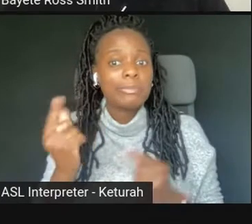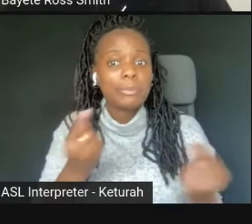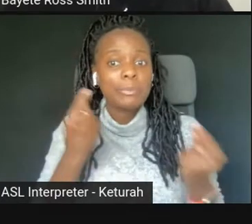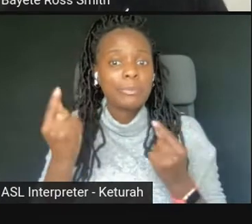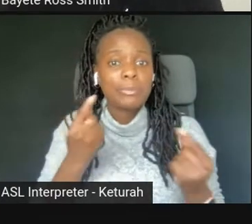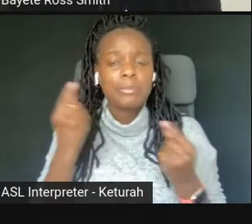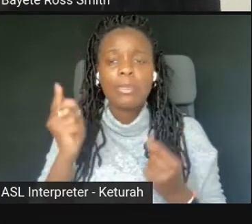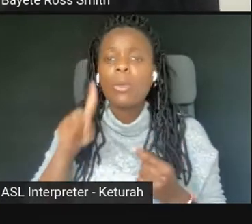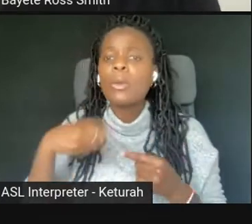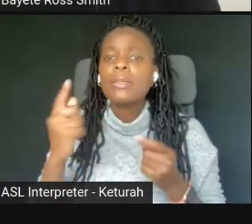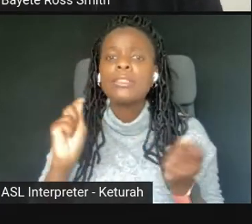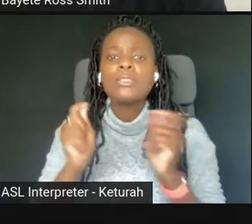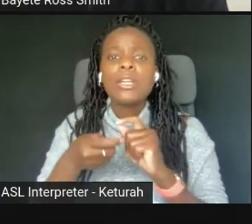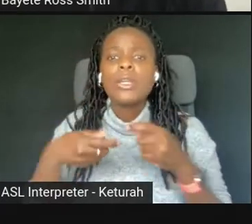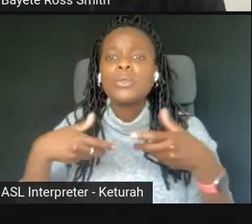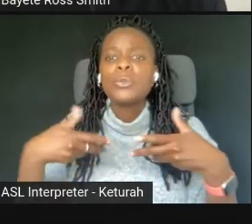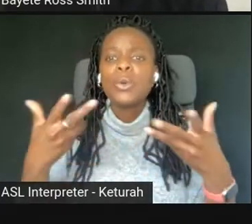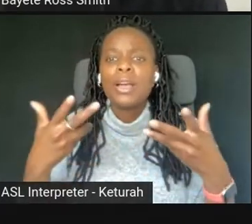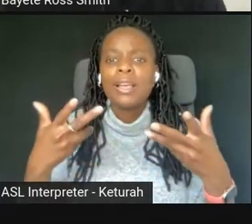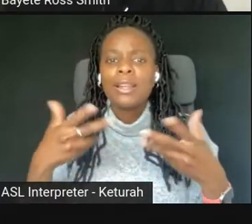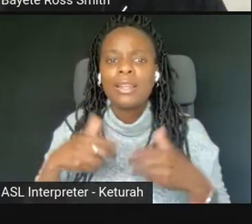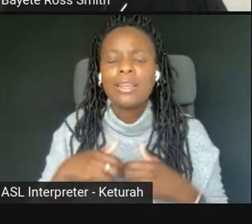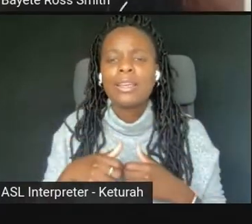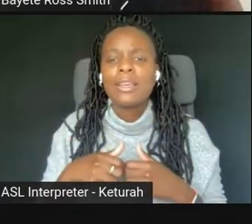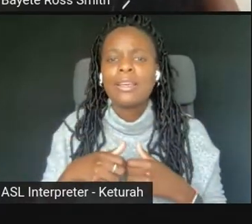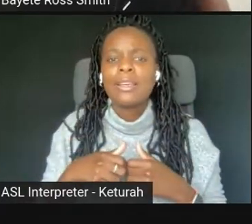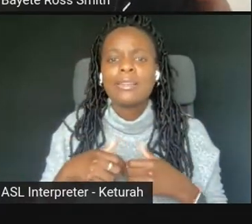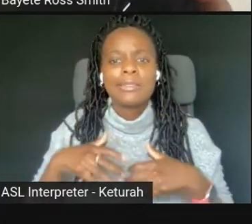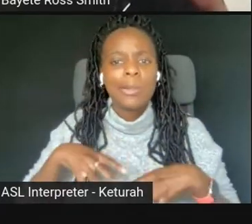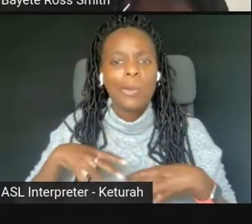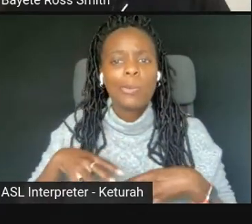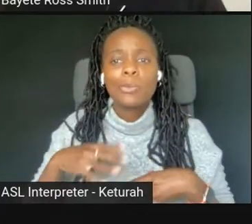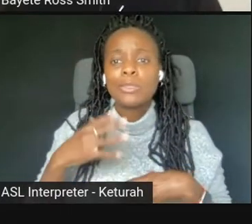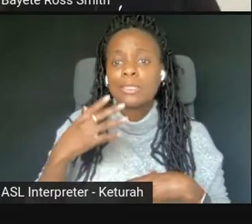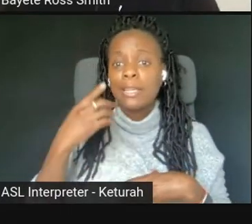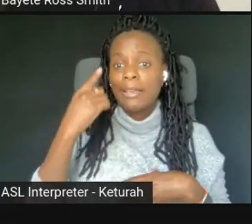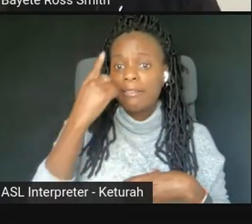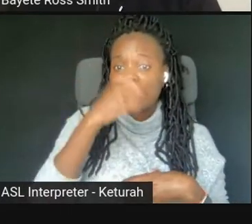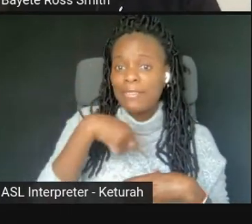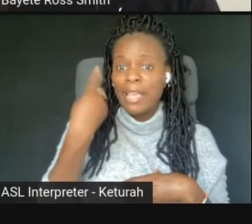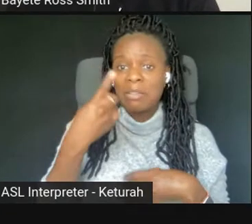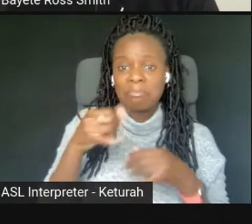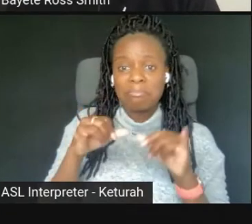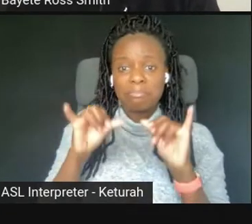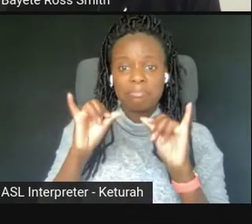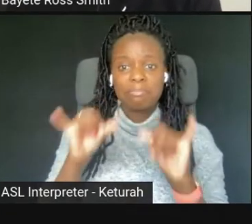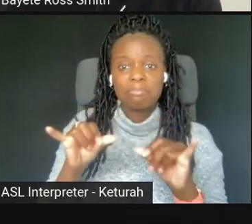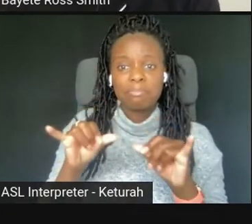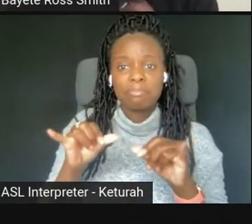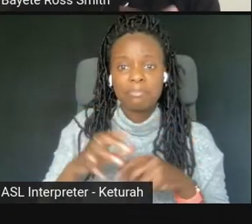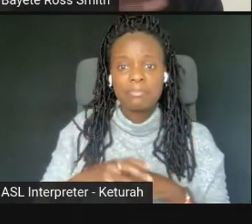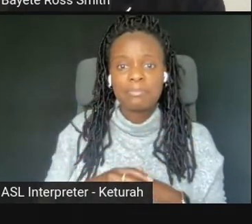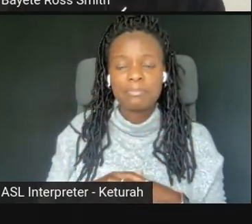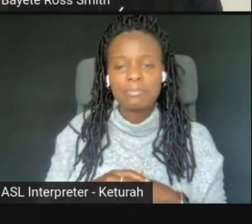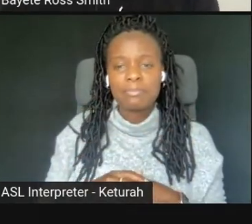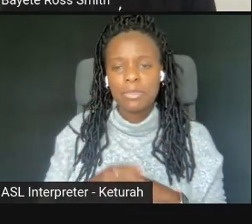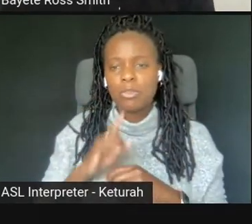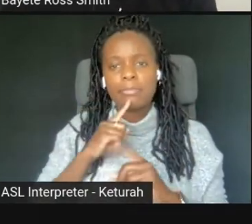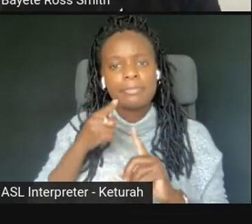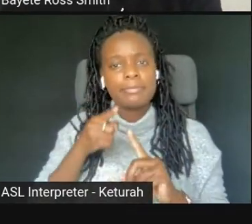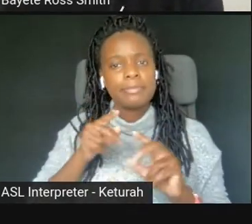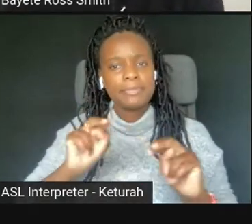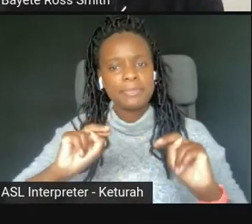the person's face. I keep the lighting and the facial position and facial expression the same, and I keep it neutral. These